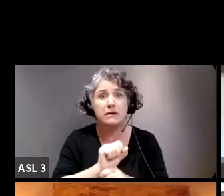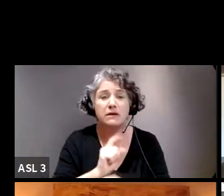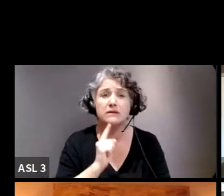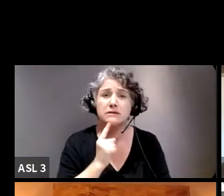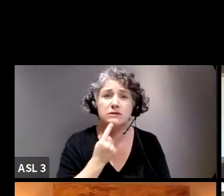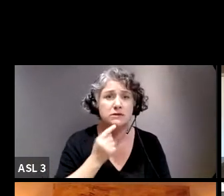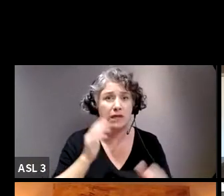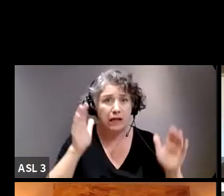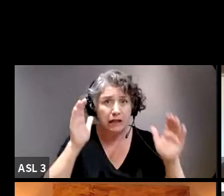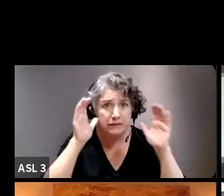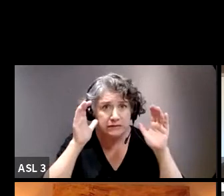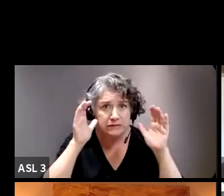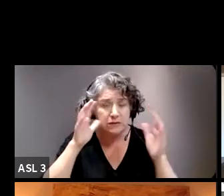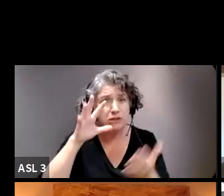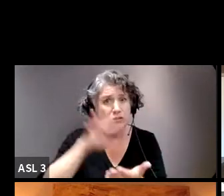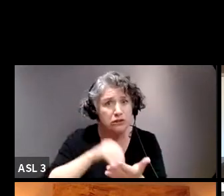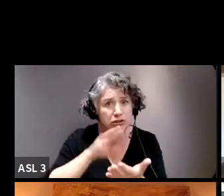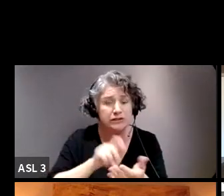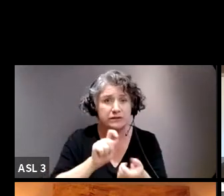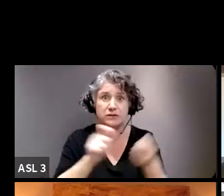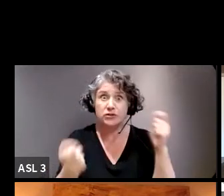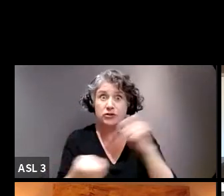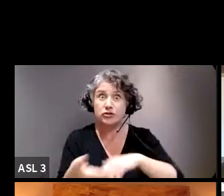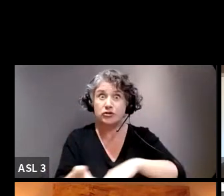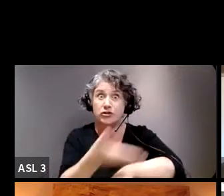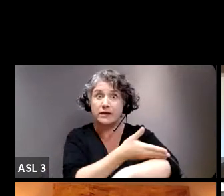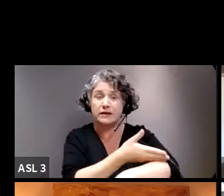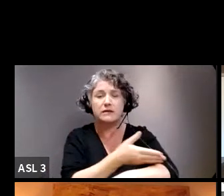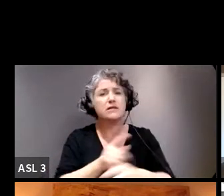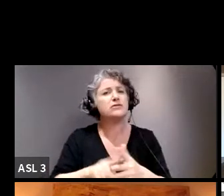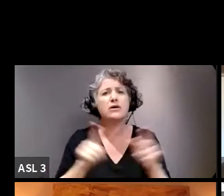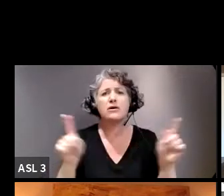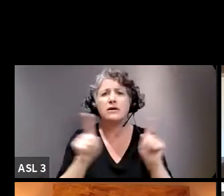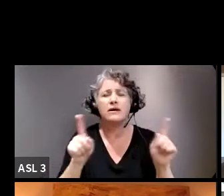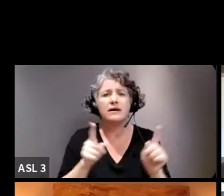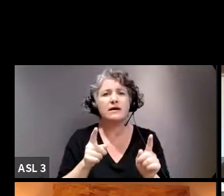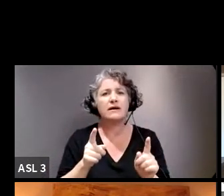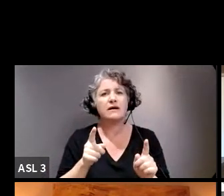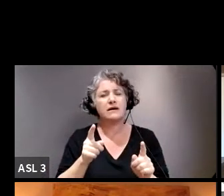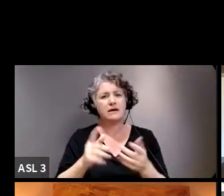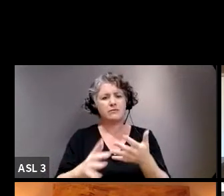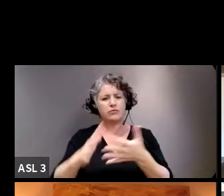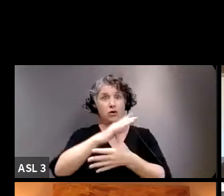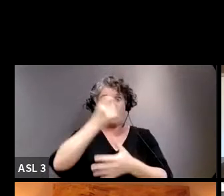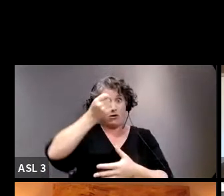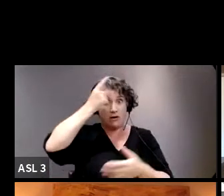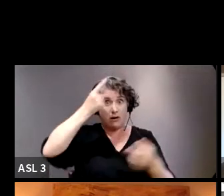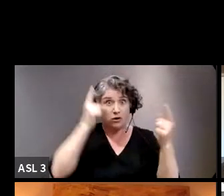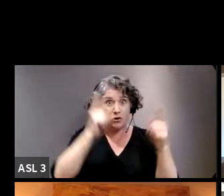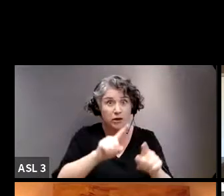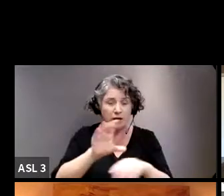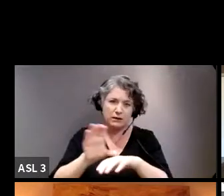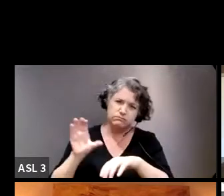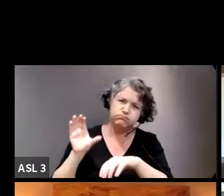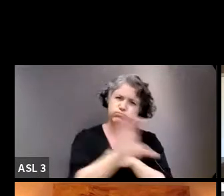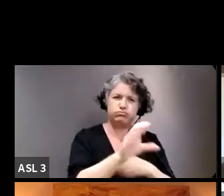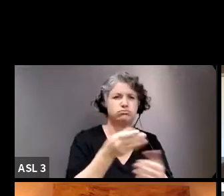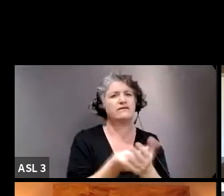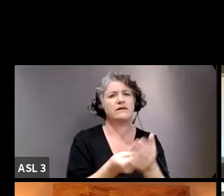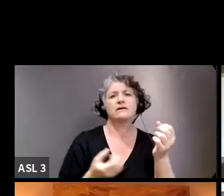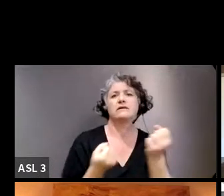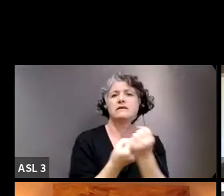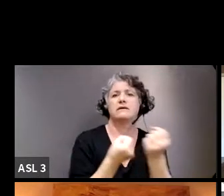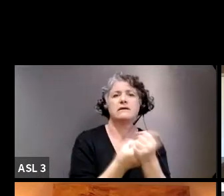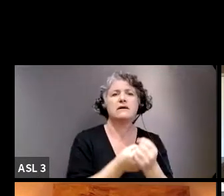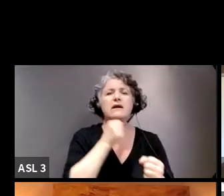learning and change start with funding the priorities you already understand and agree on and no more window dressing and no more money